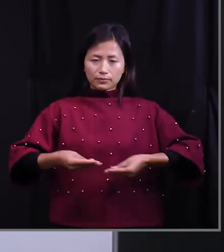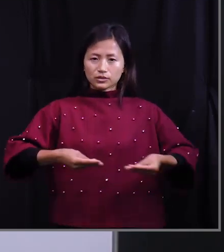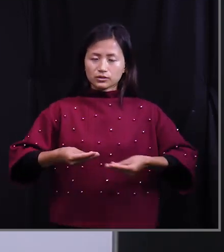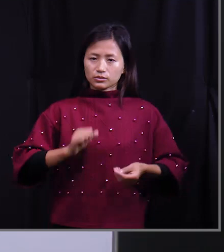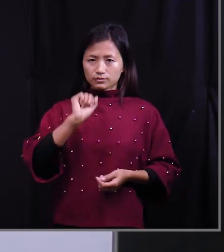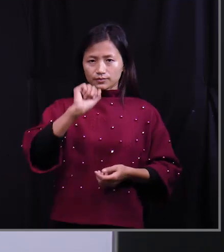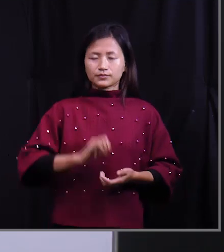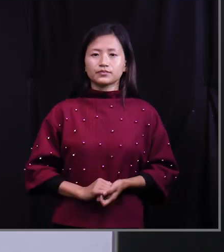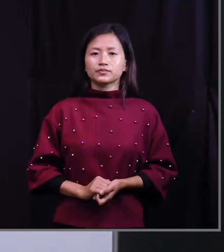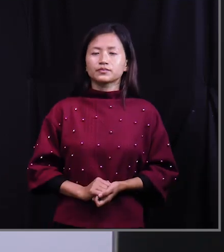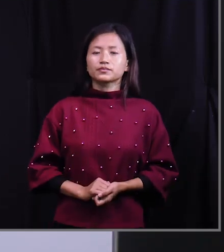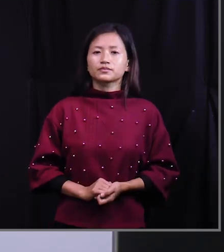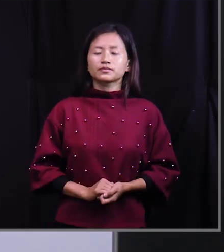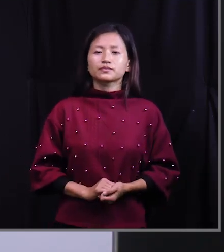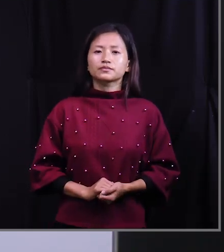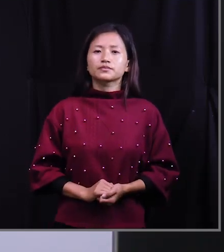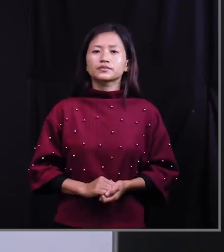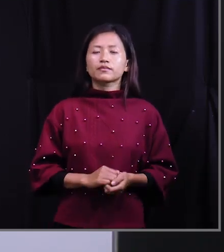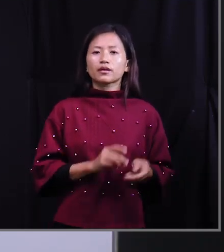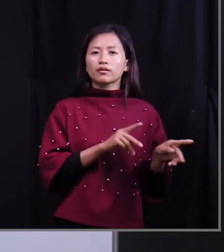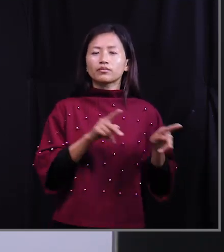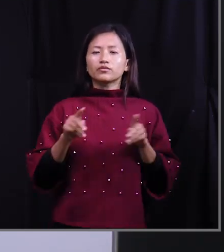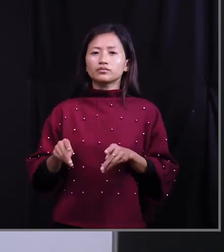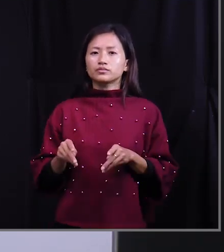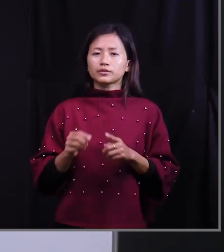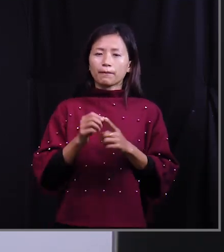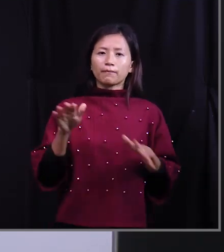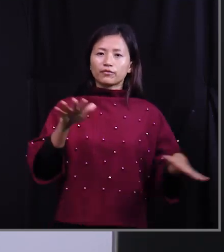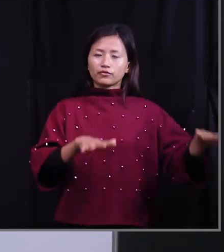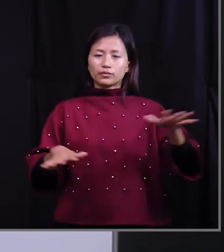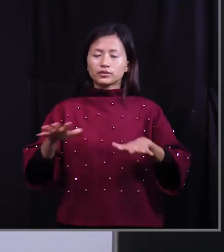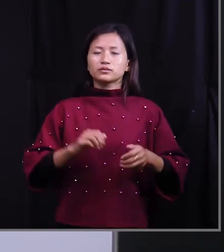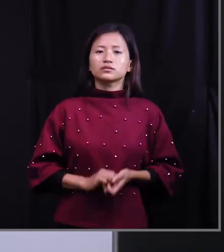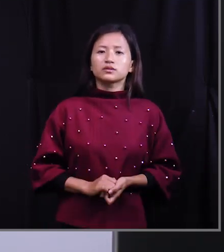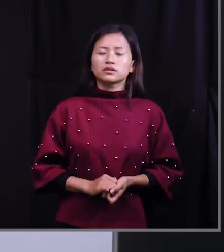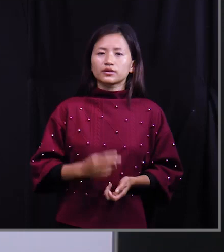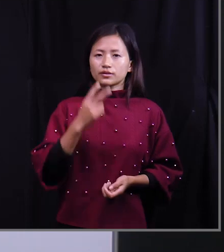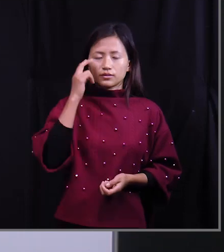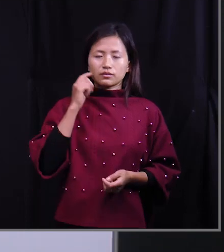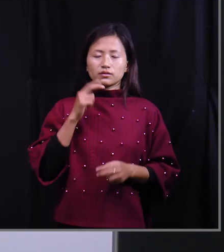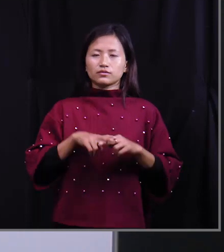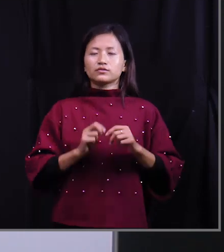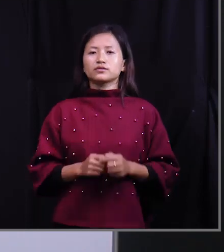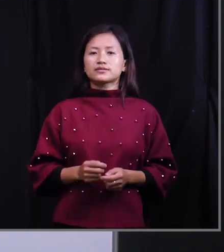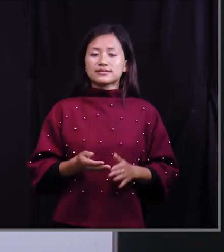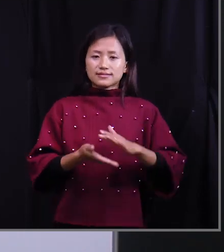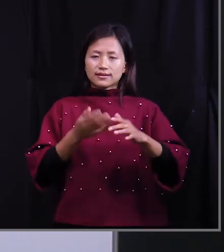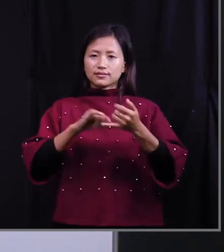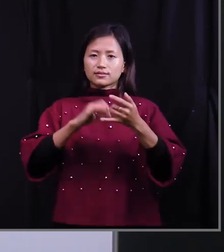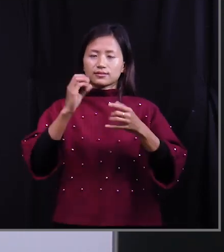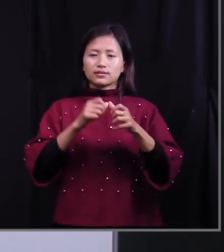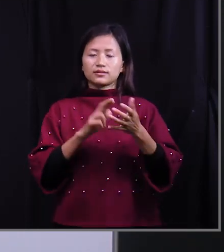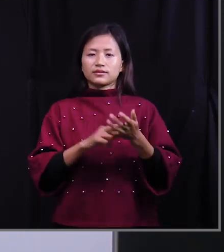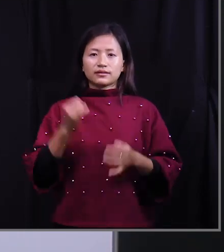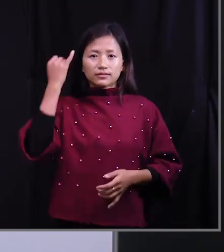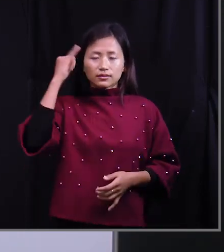prospects. The next is improvement in performance. So if we scan the environment and if we get the idea